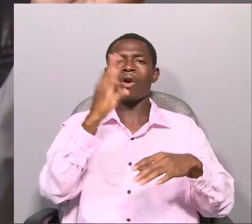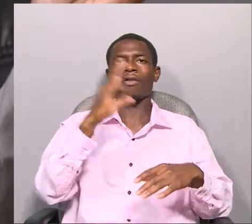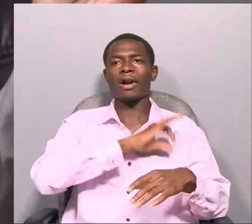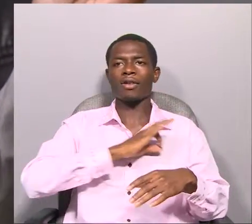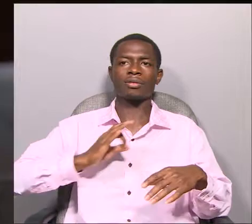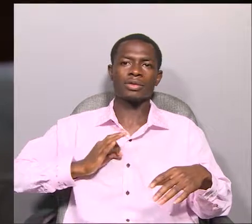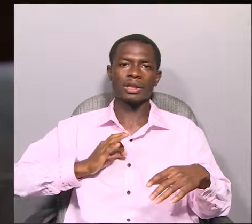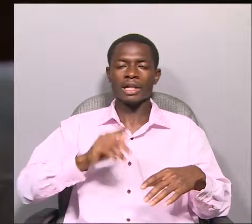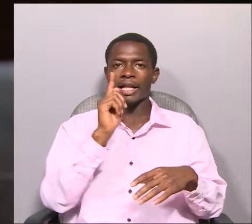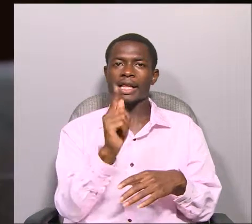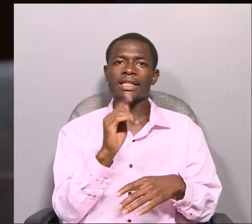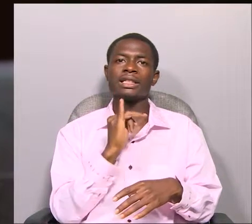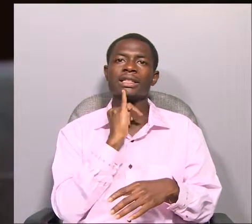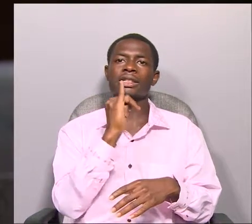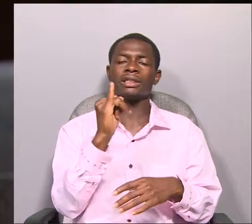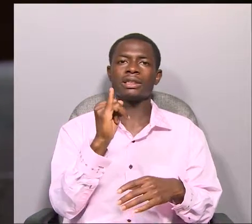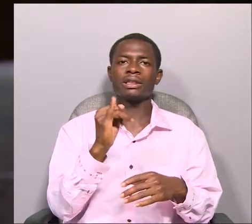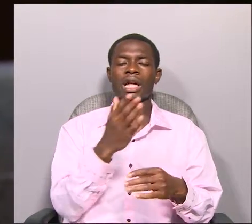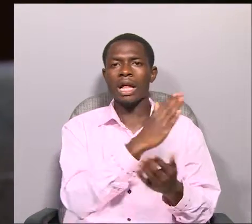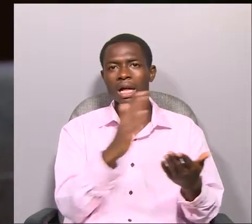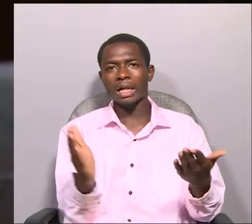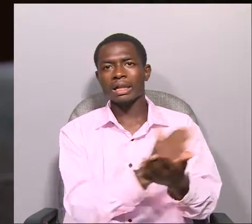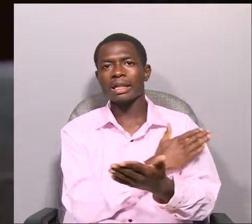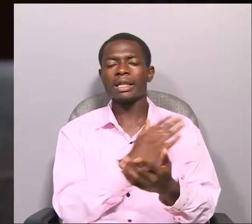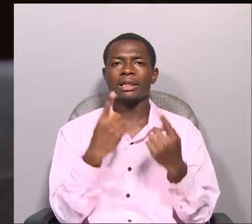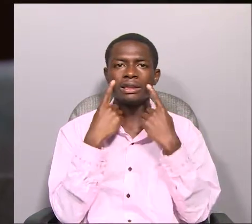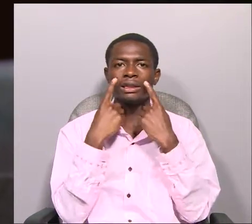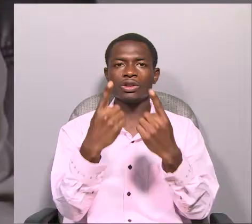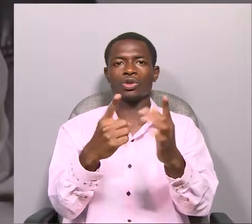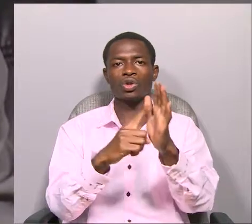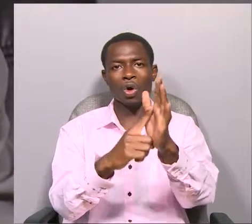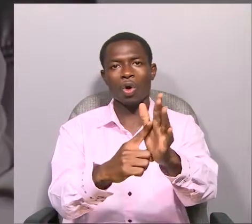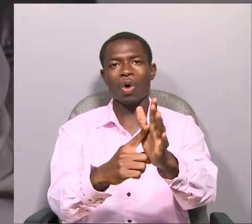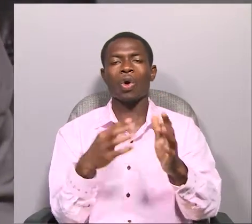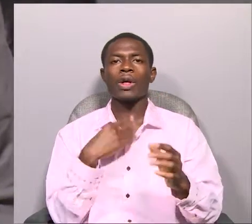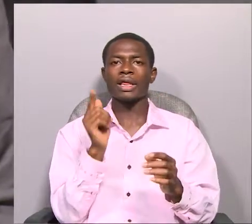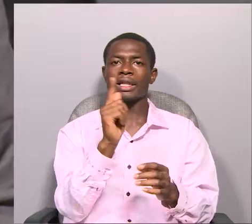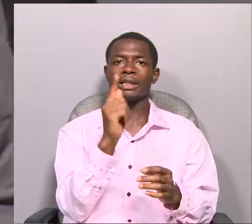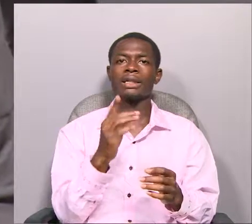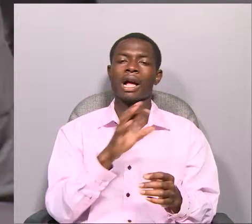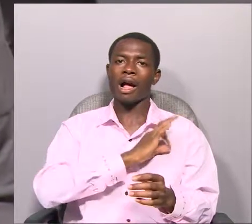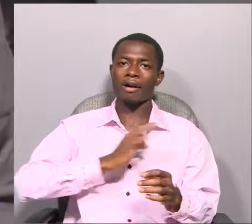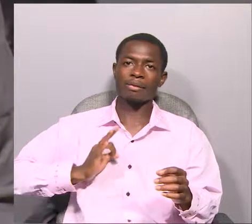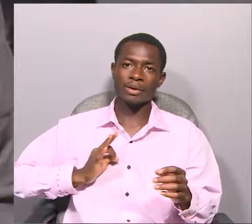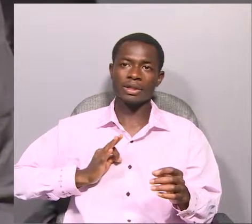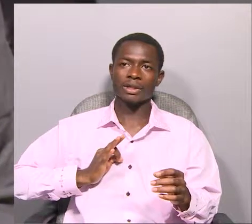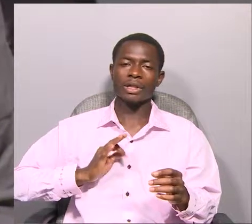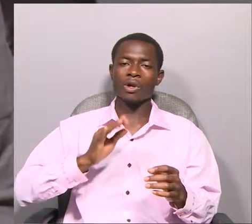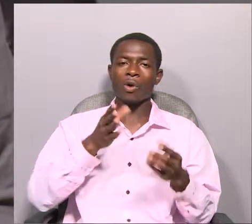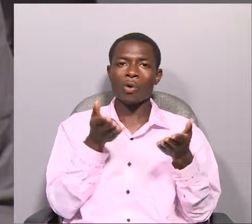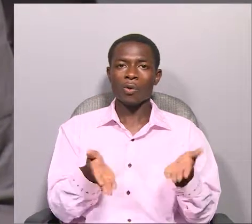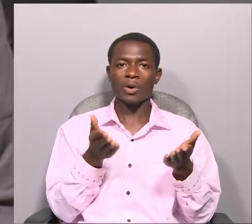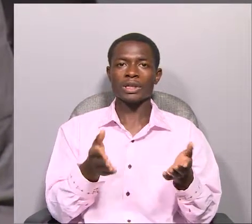government, that is a clear indication that this government, which